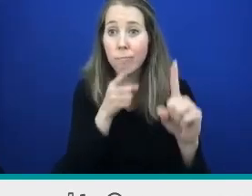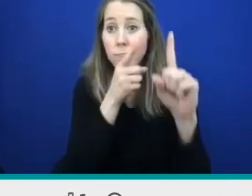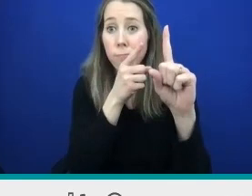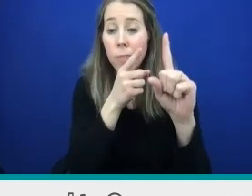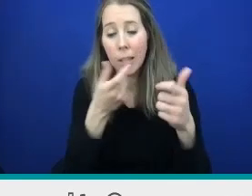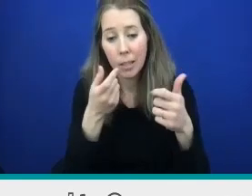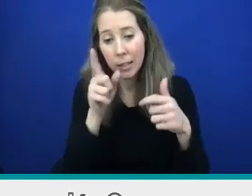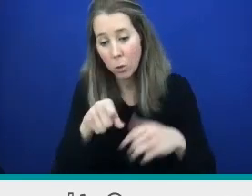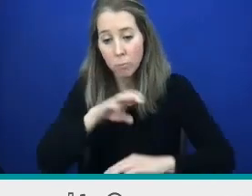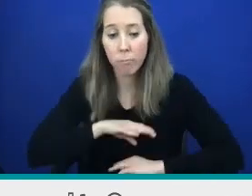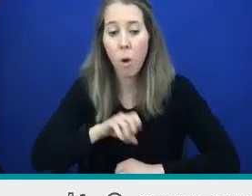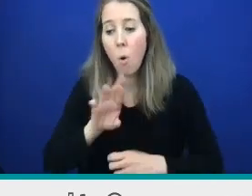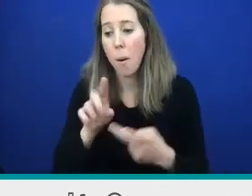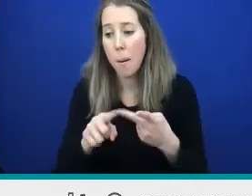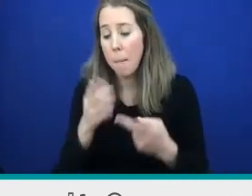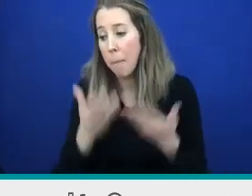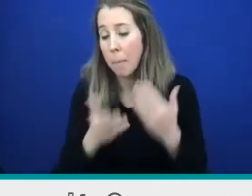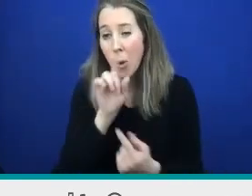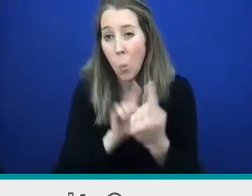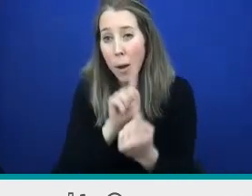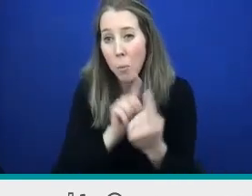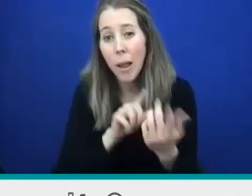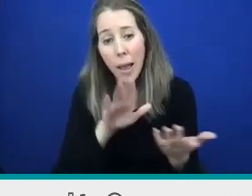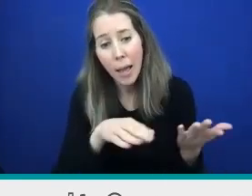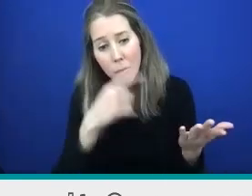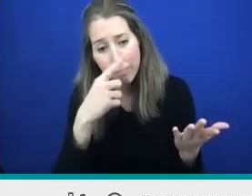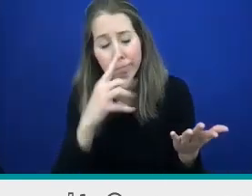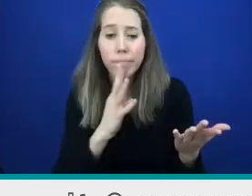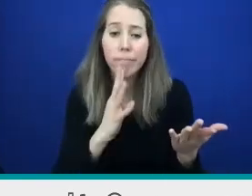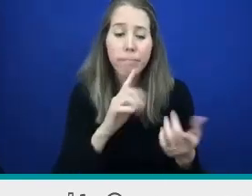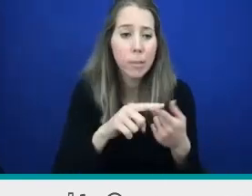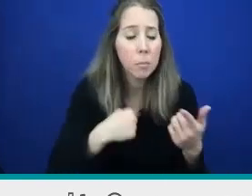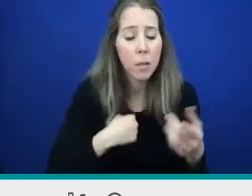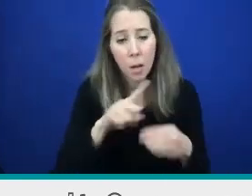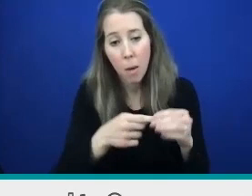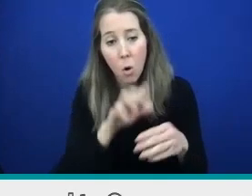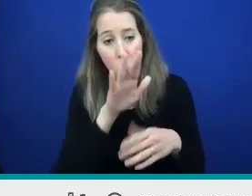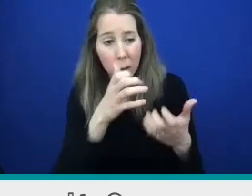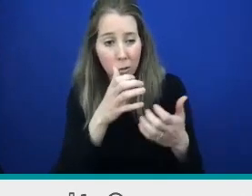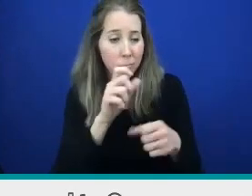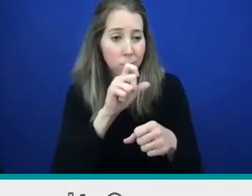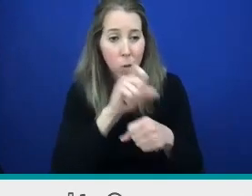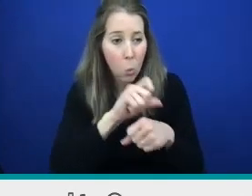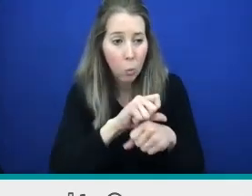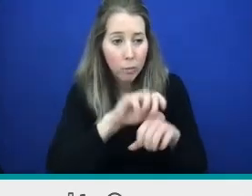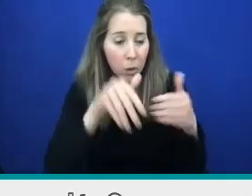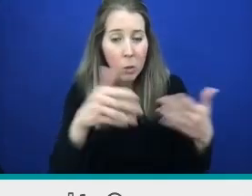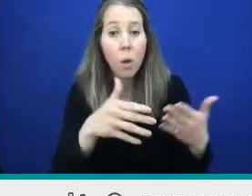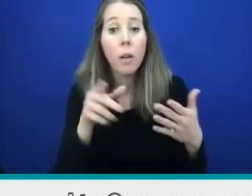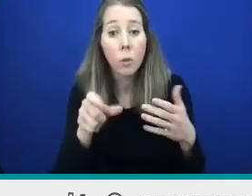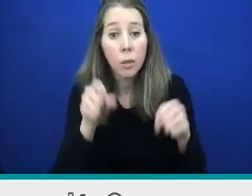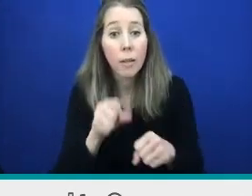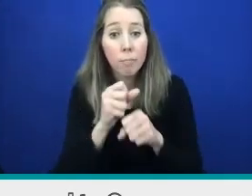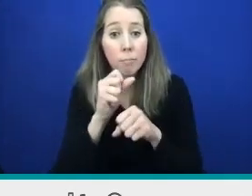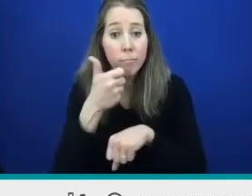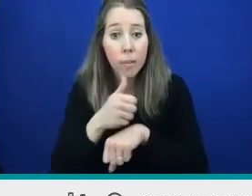to meet, whether it's a one-on-one, hey, talk to me about some of the things that you're wanting to work on. You can create markers for all